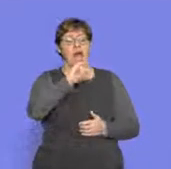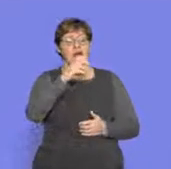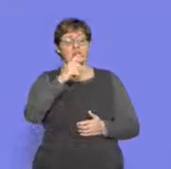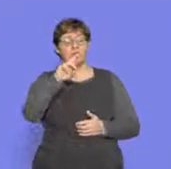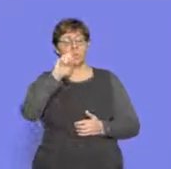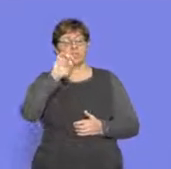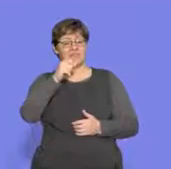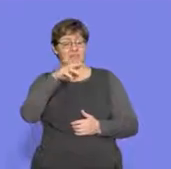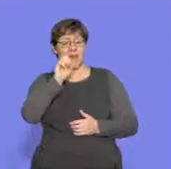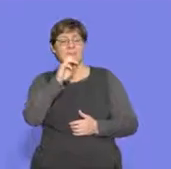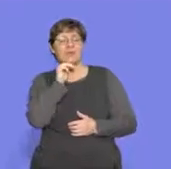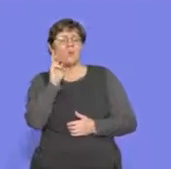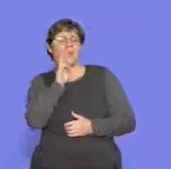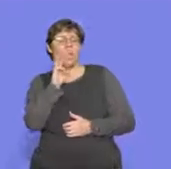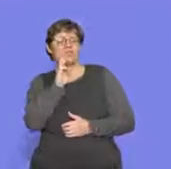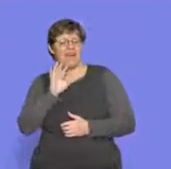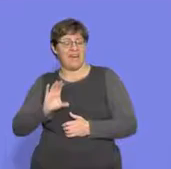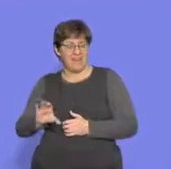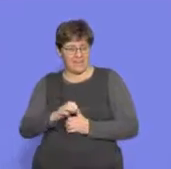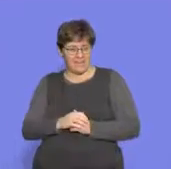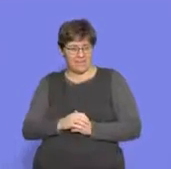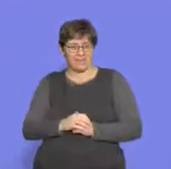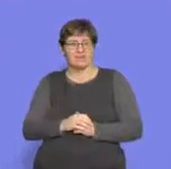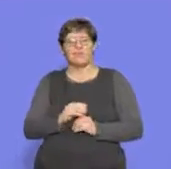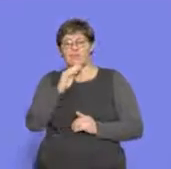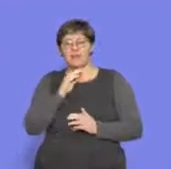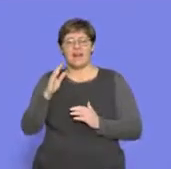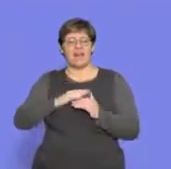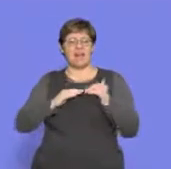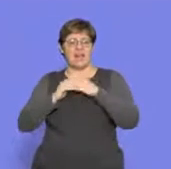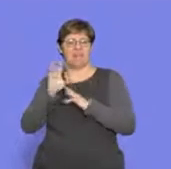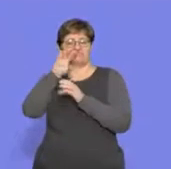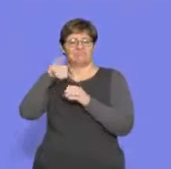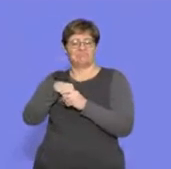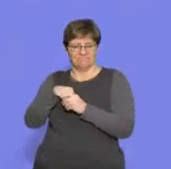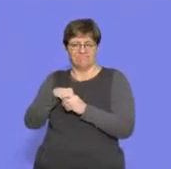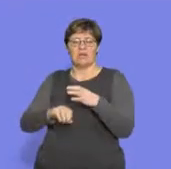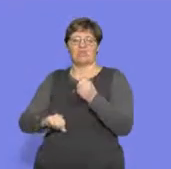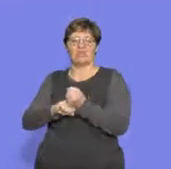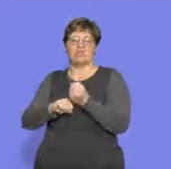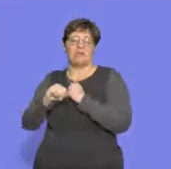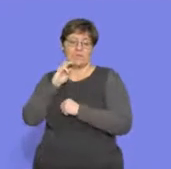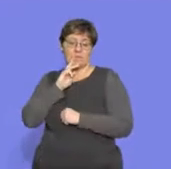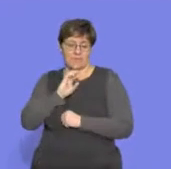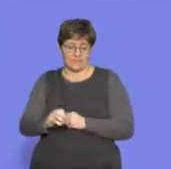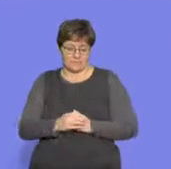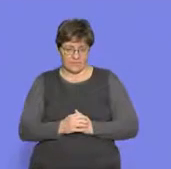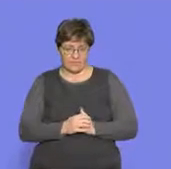hydro refers to water, so this would refer to the layers that are involved with supporting